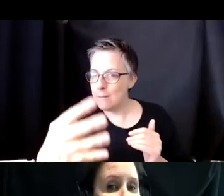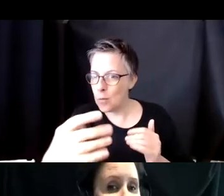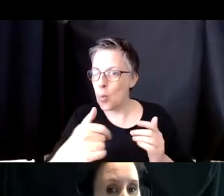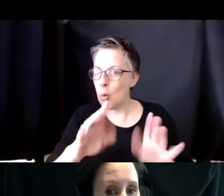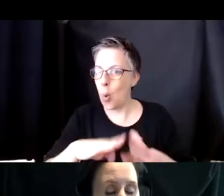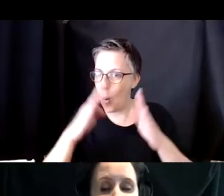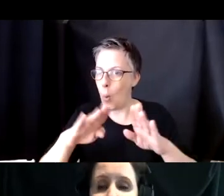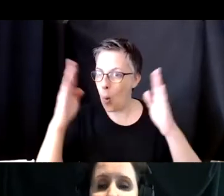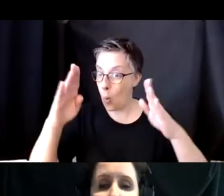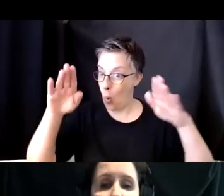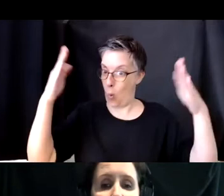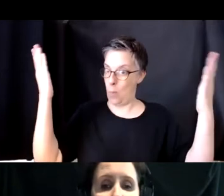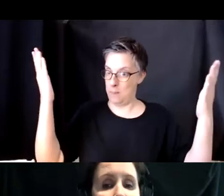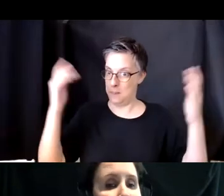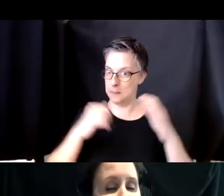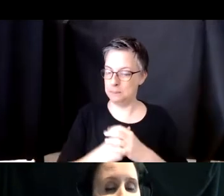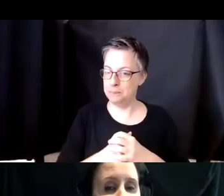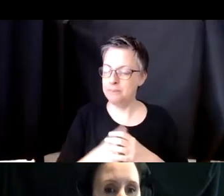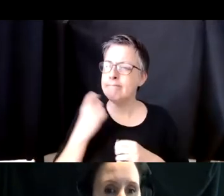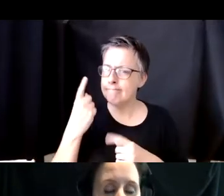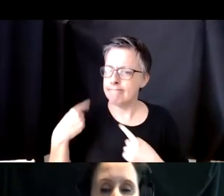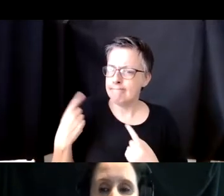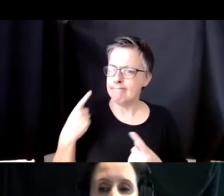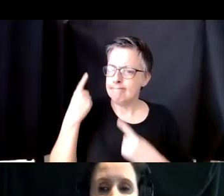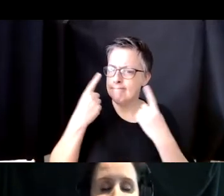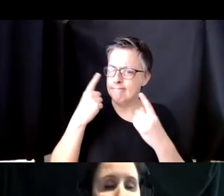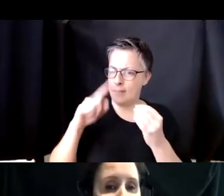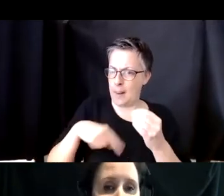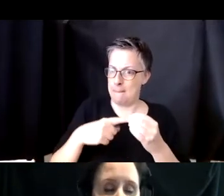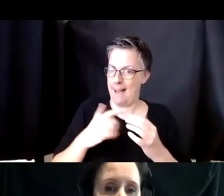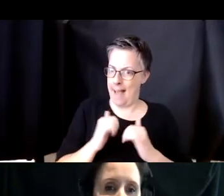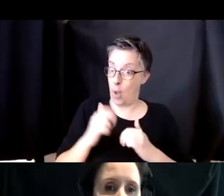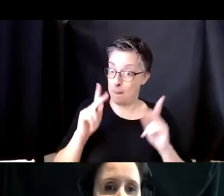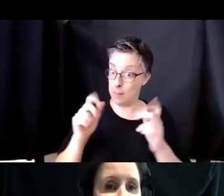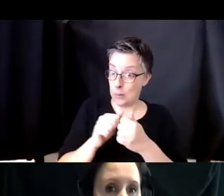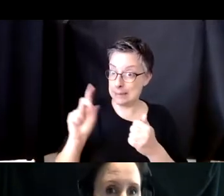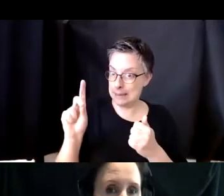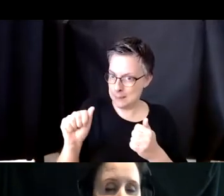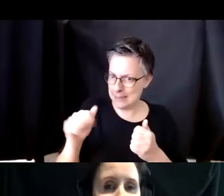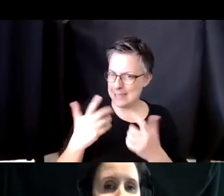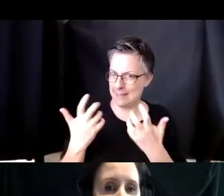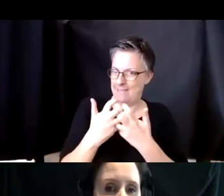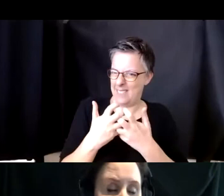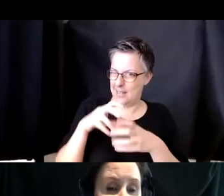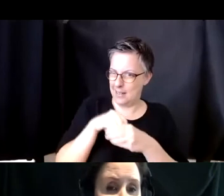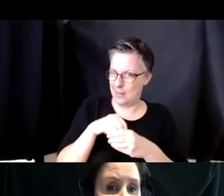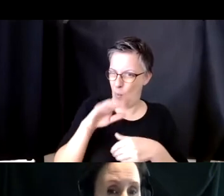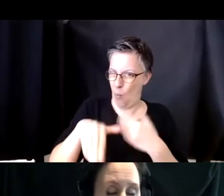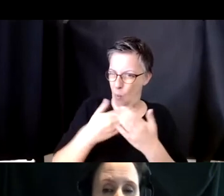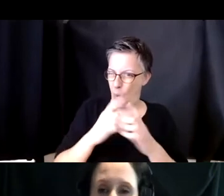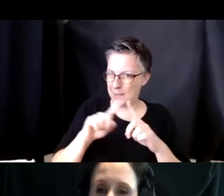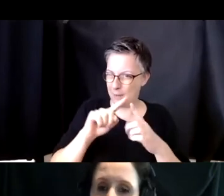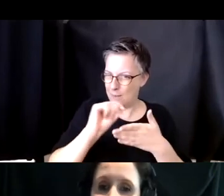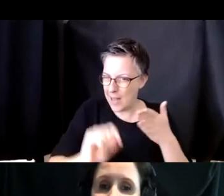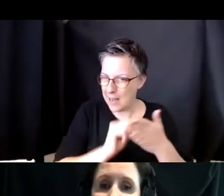and phase 4. I've been thinking a lot about how people with disabilities fit into all of these different